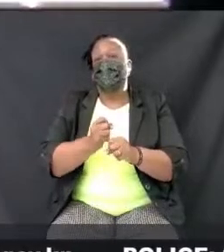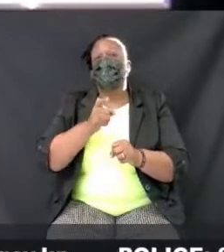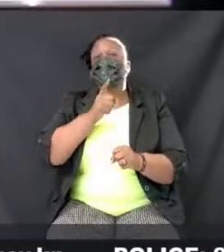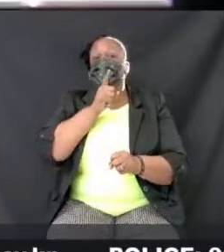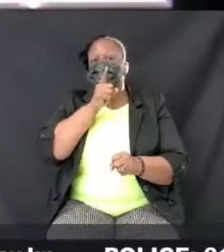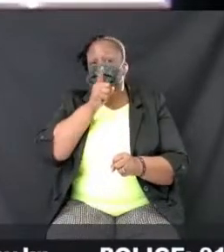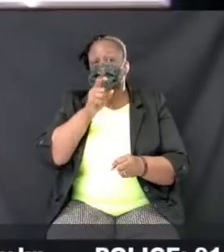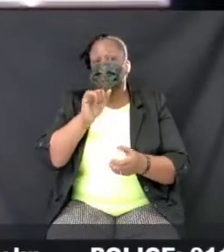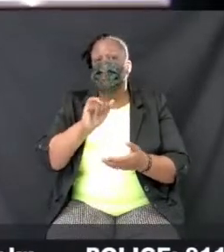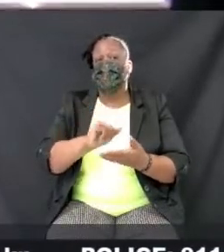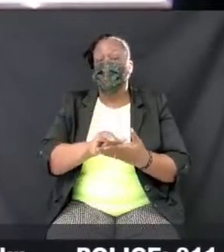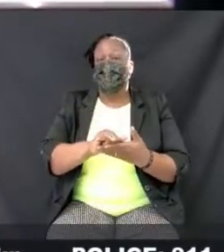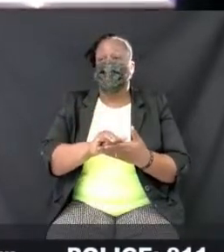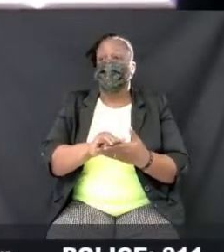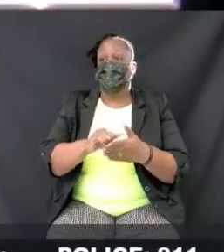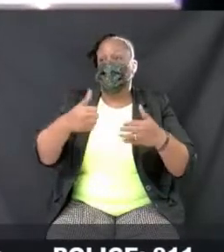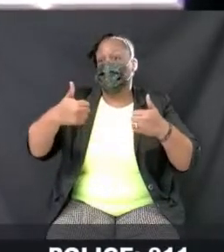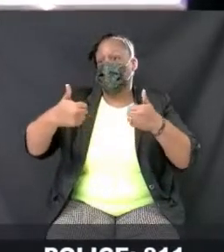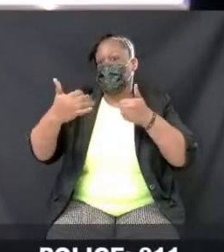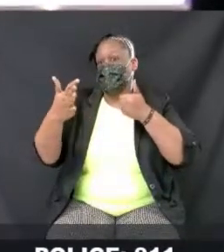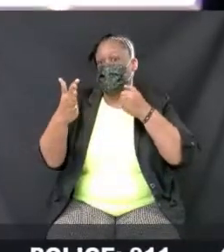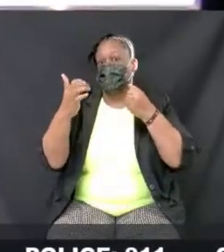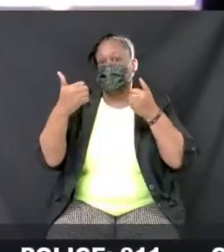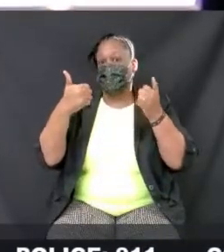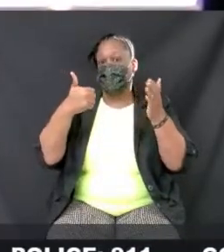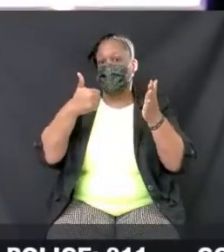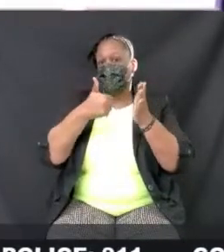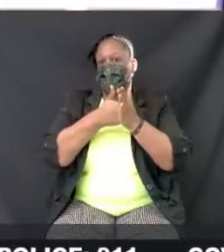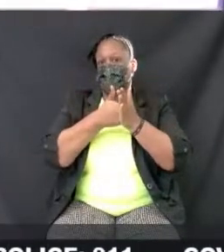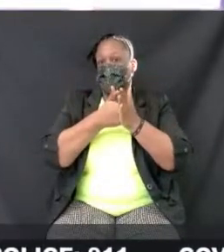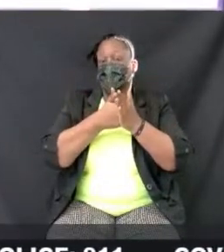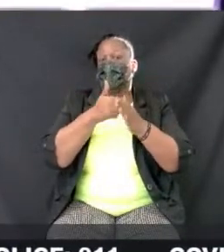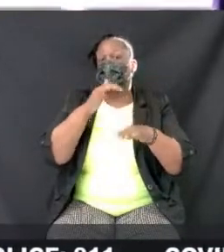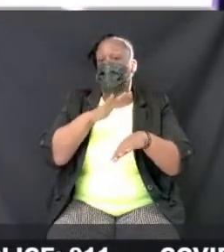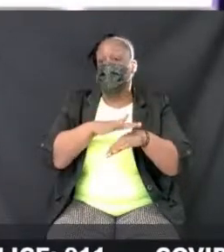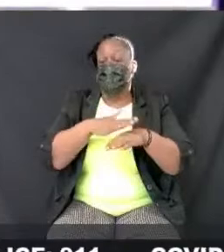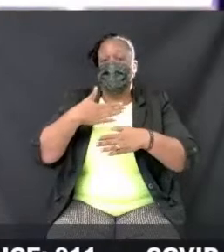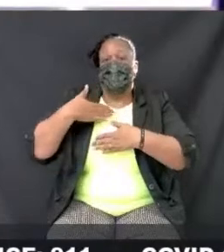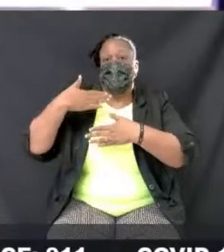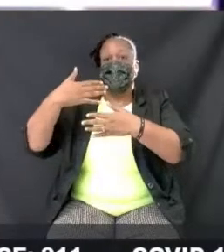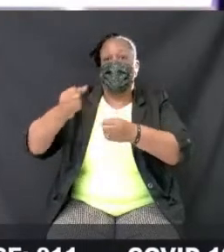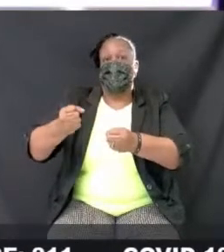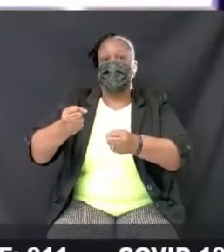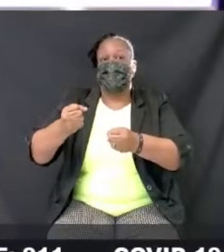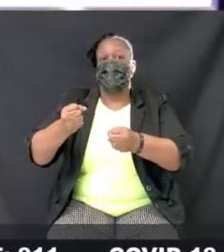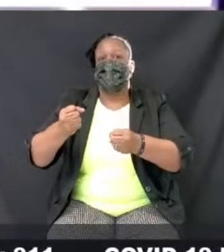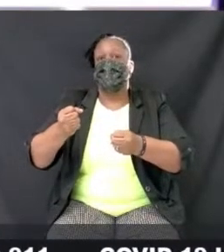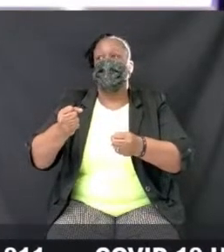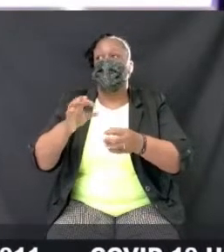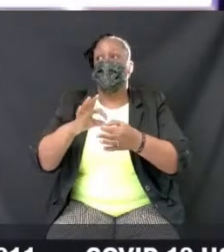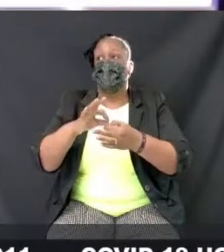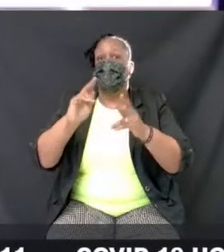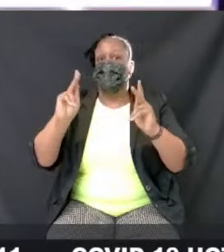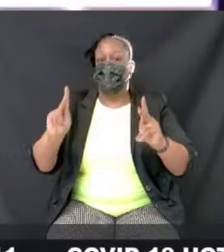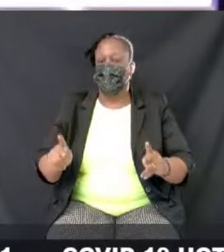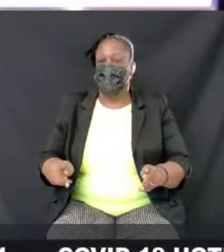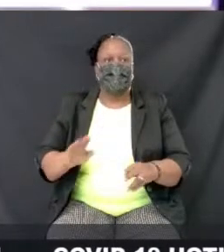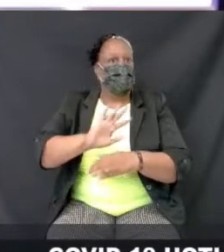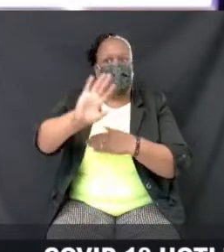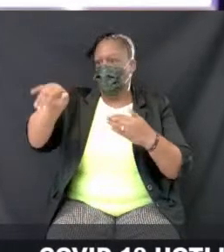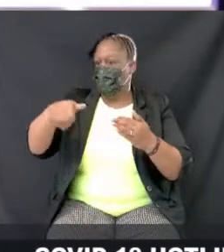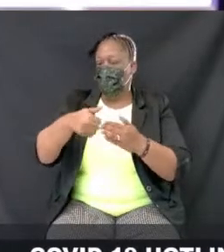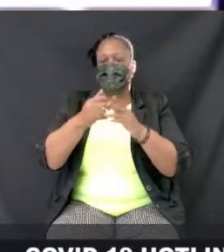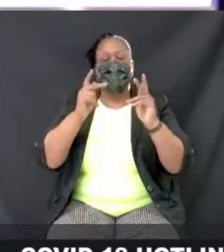the impacts on our health system and the impacts, of course, on all of